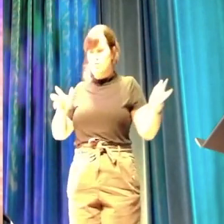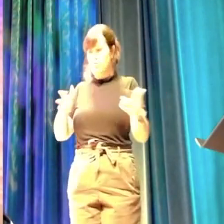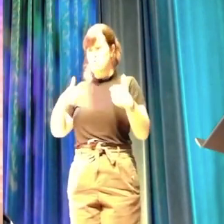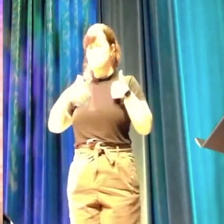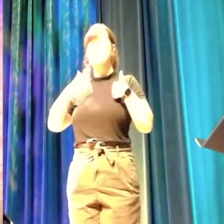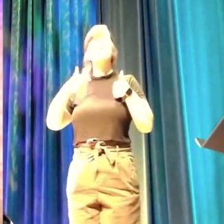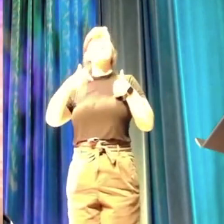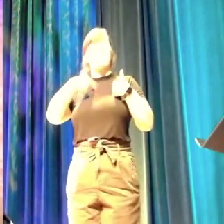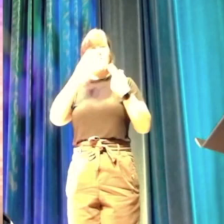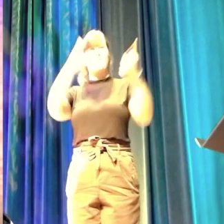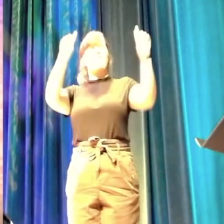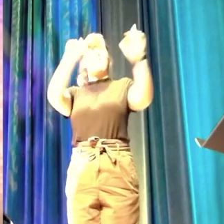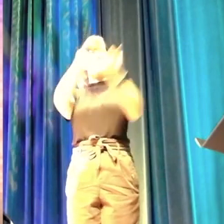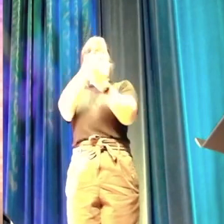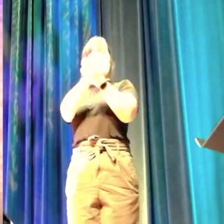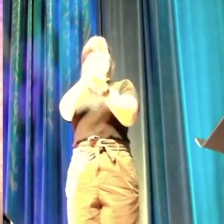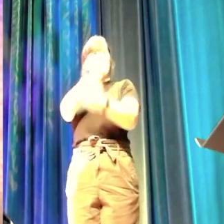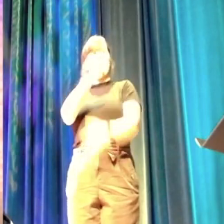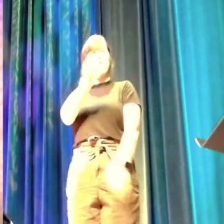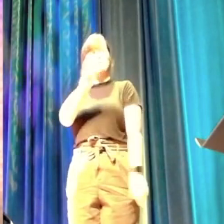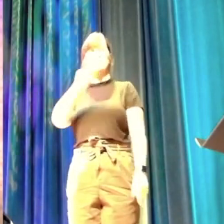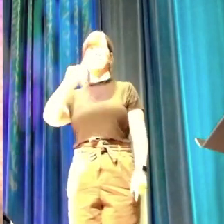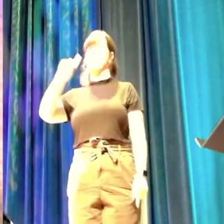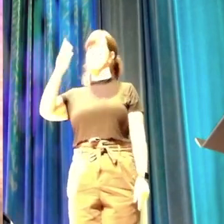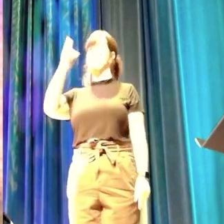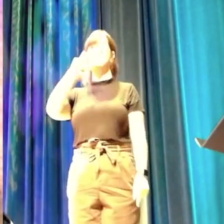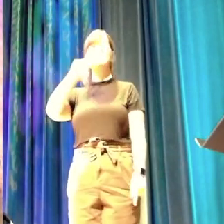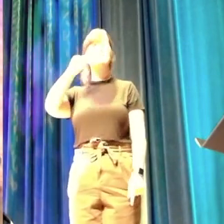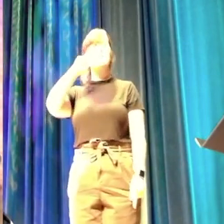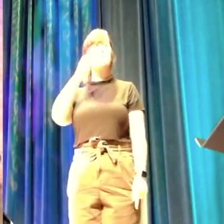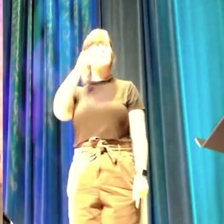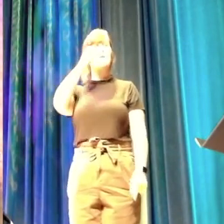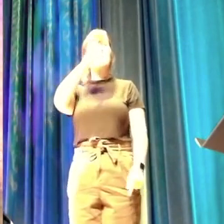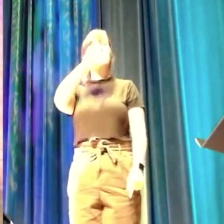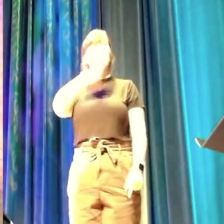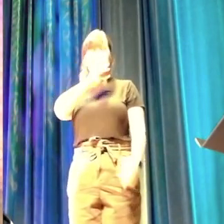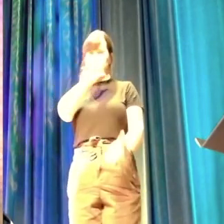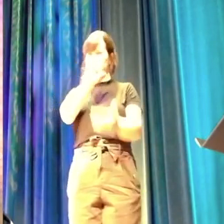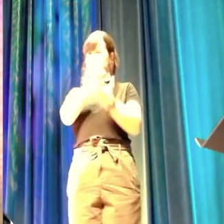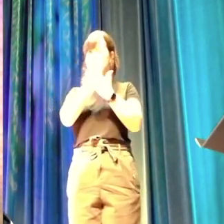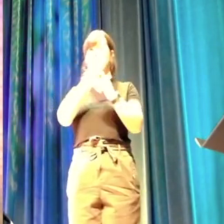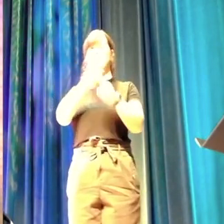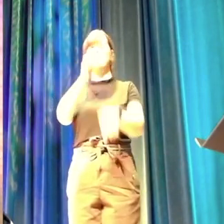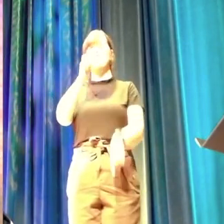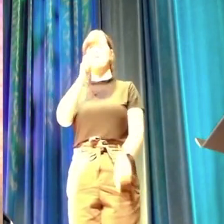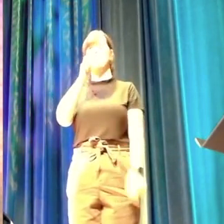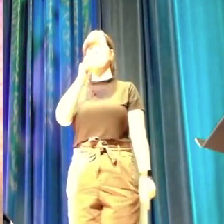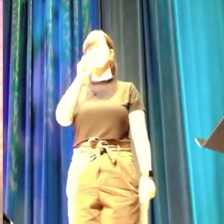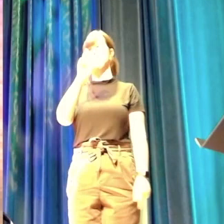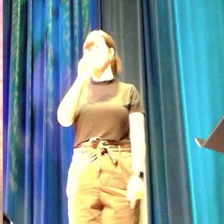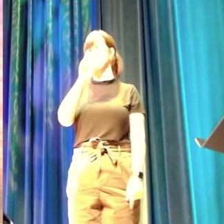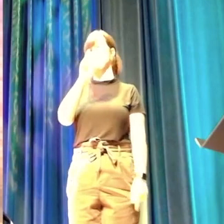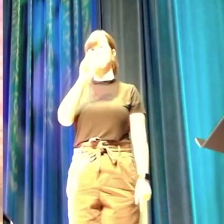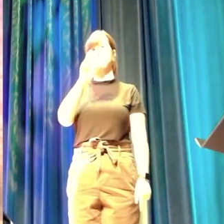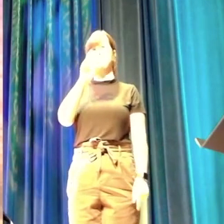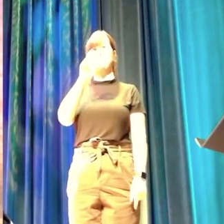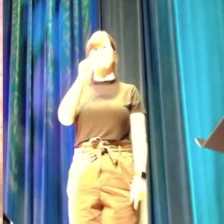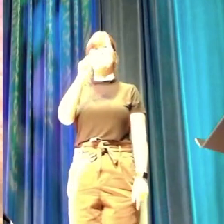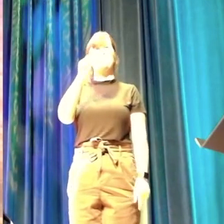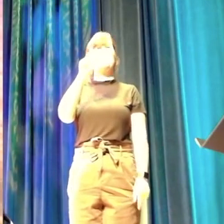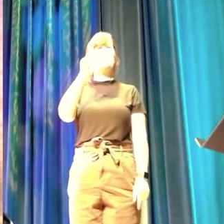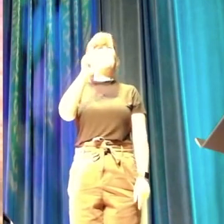to graduate high school and be the first step far away to graduate from Radcliffe